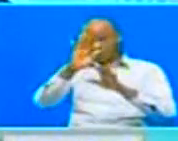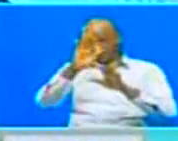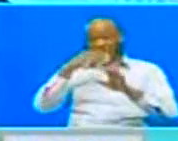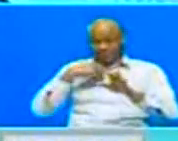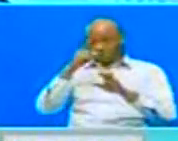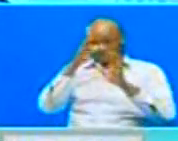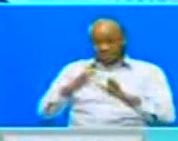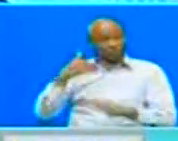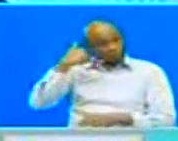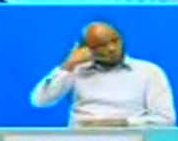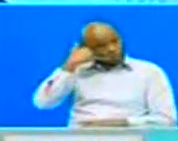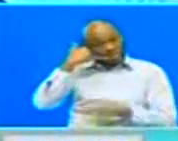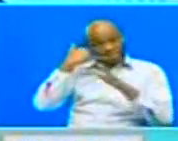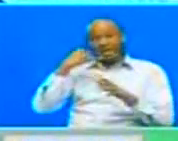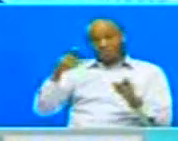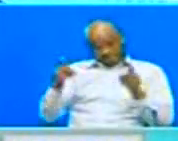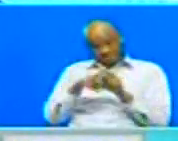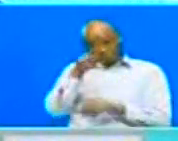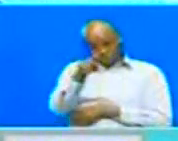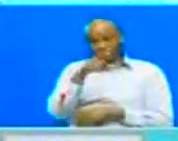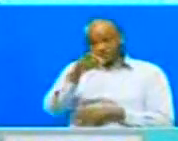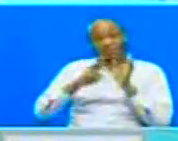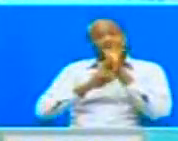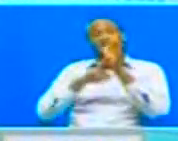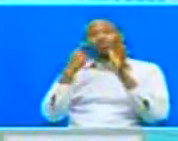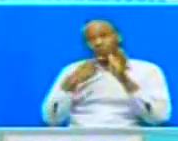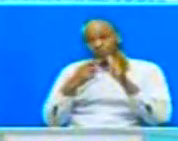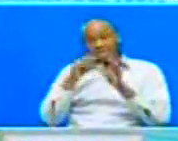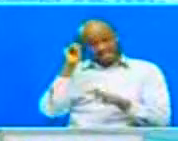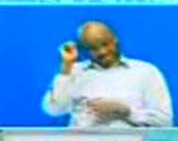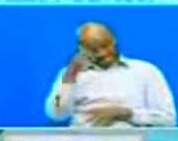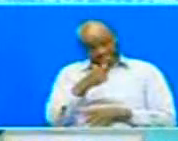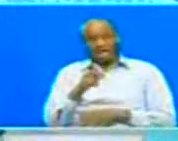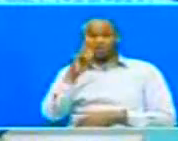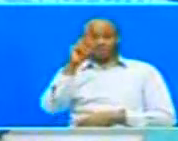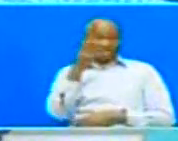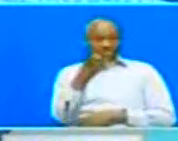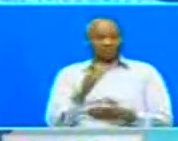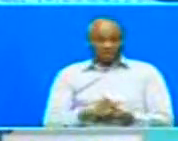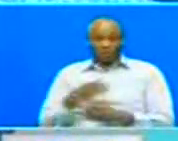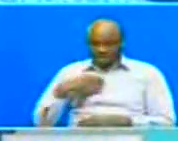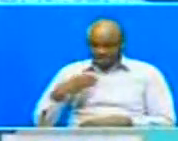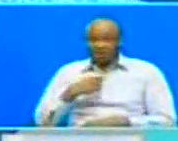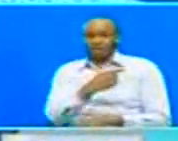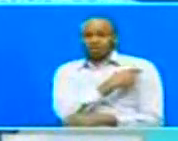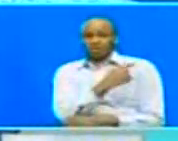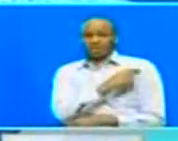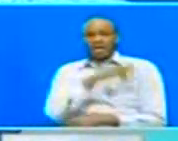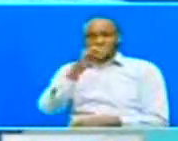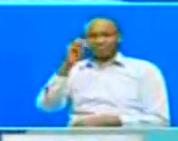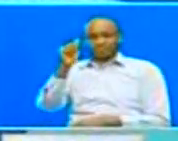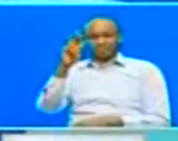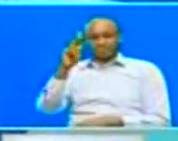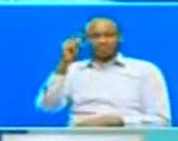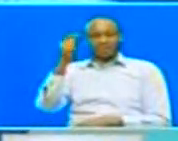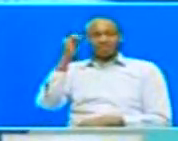to you, somebody much like yourself who's representing Kenya at the UN. We have on the line Dr. Martin Kimani, who's